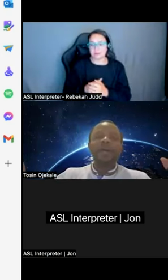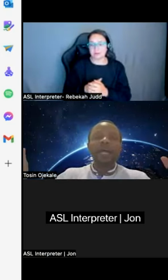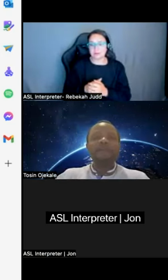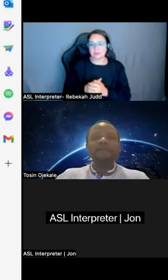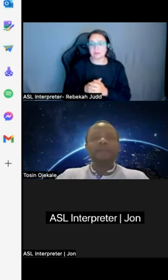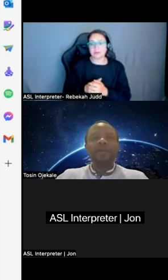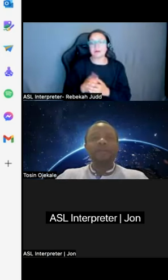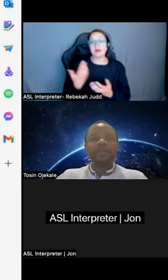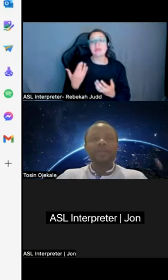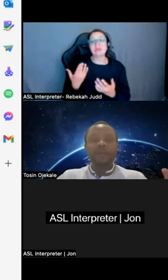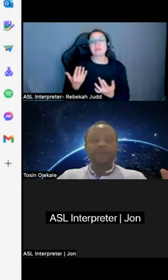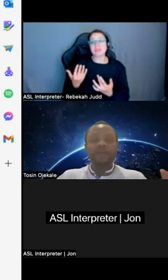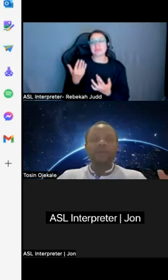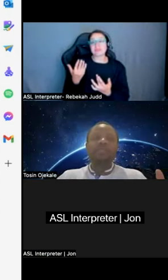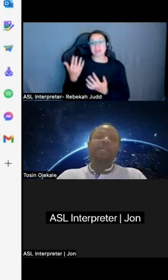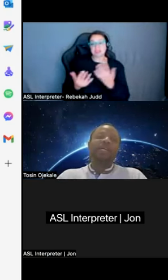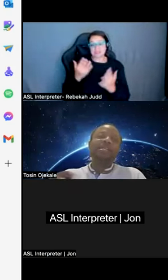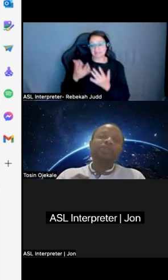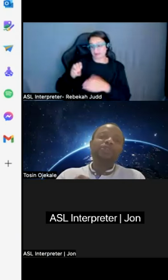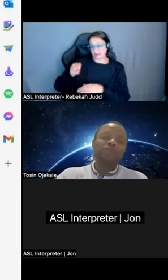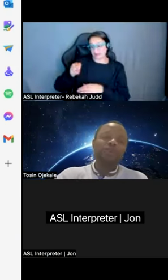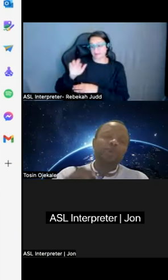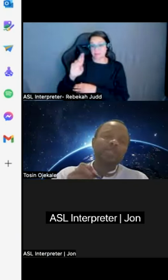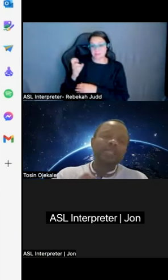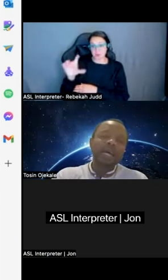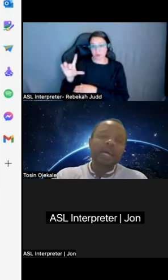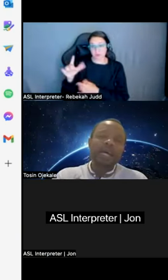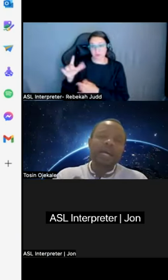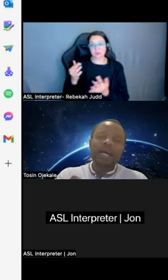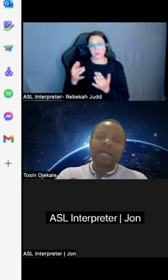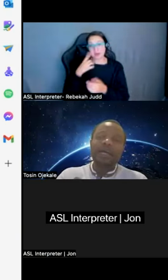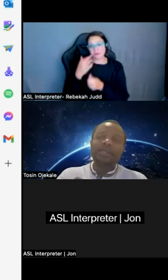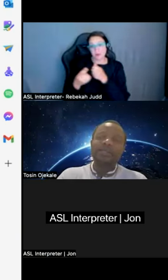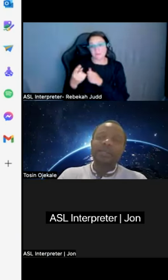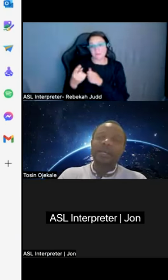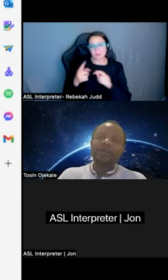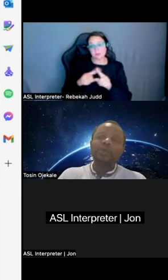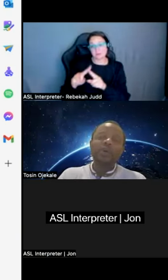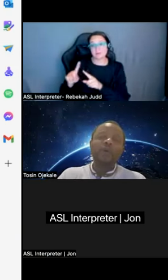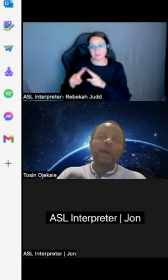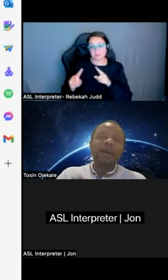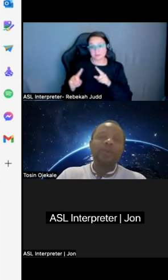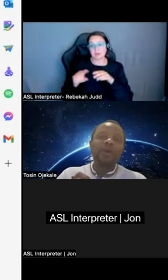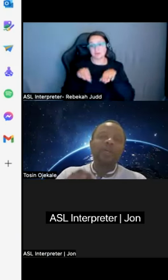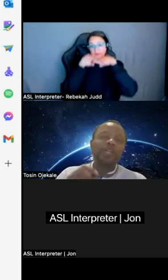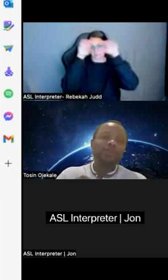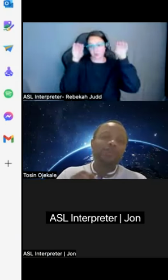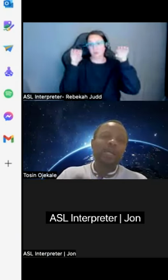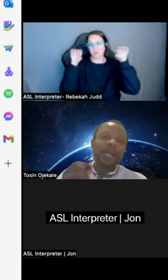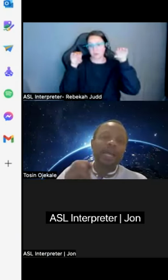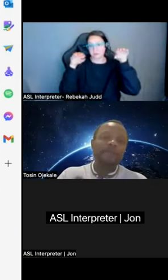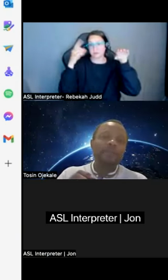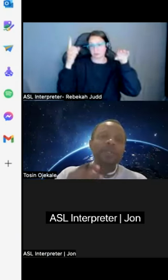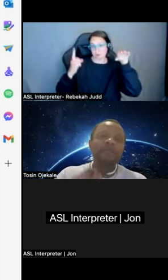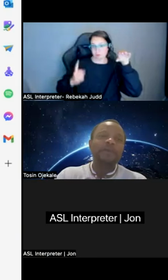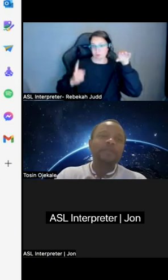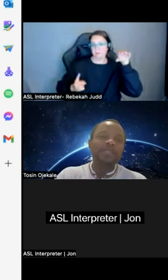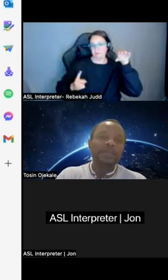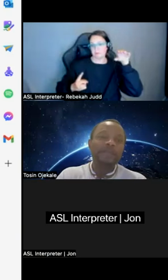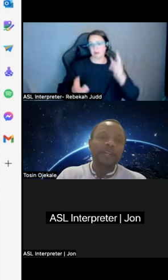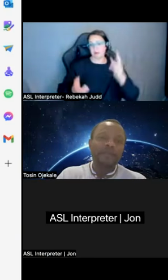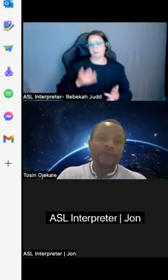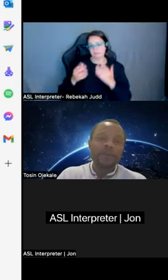waiting for everybody from different floors. They took the note of how long it took everybody